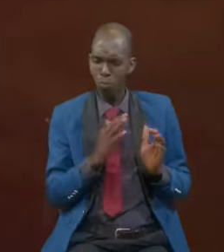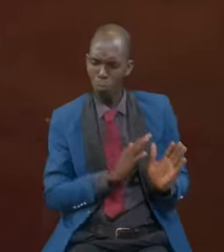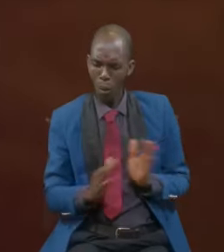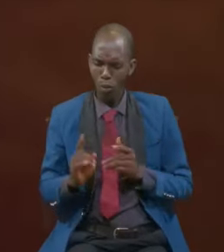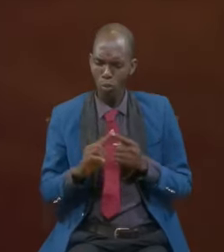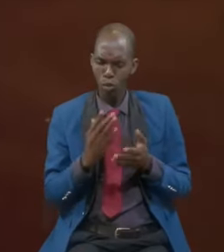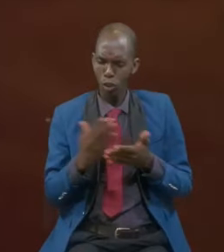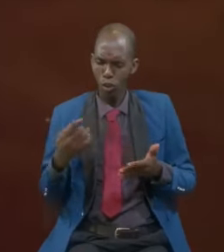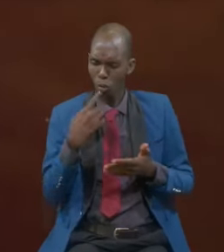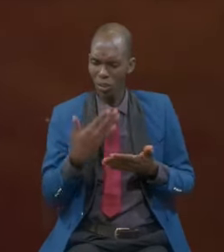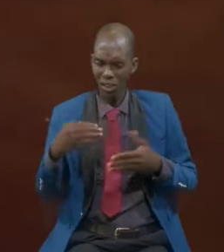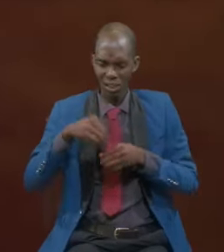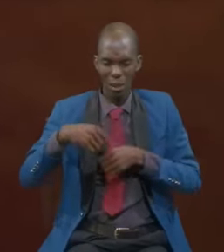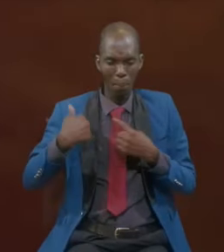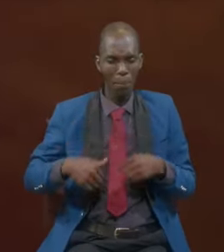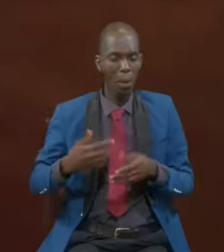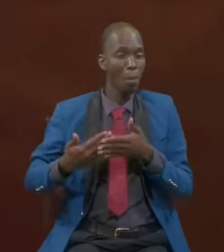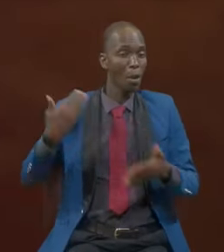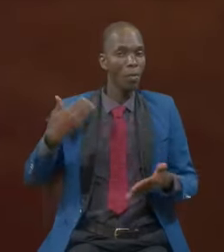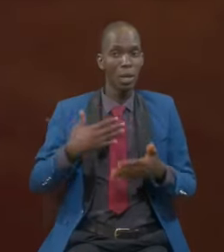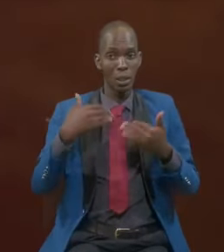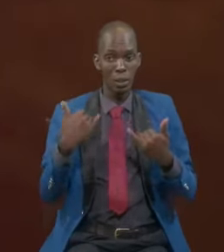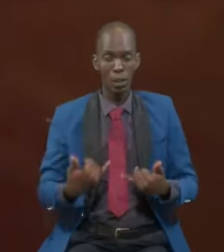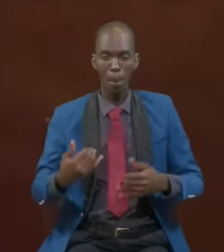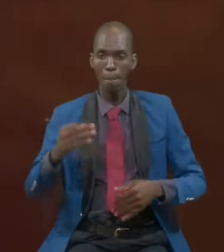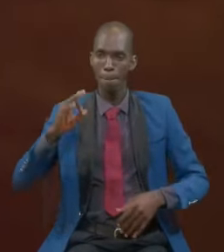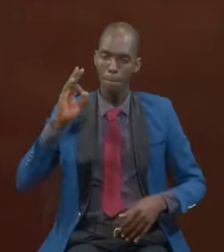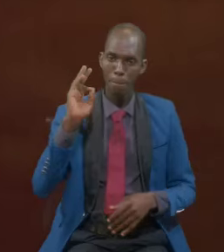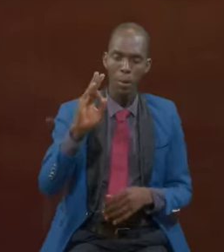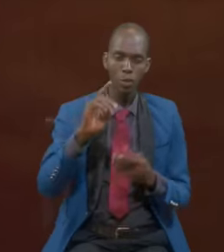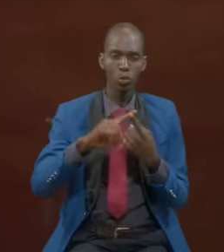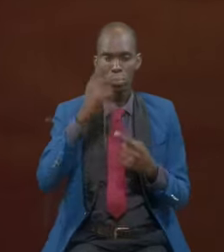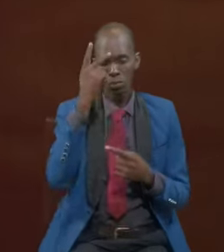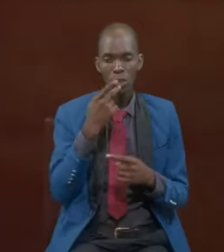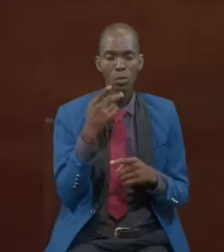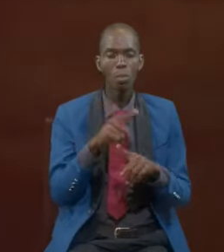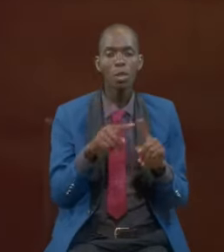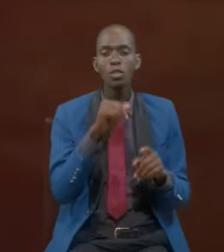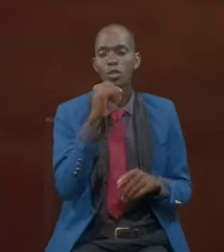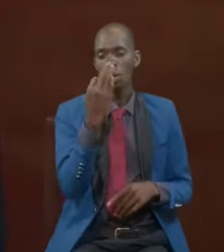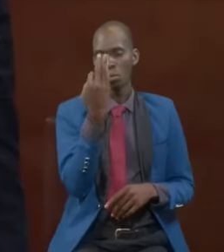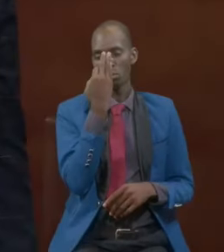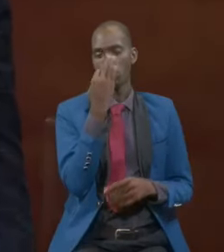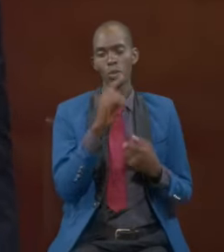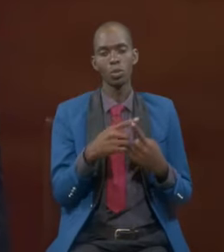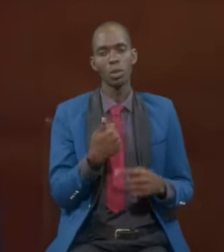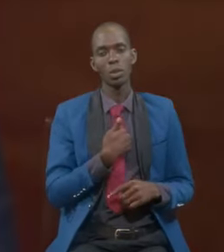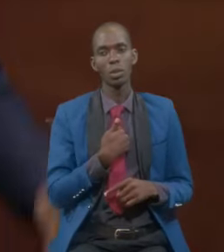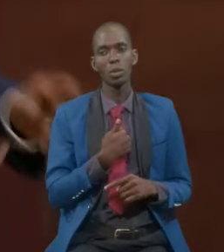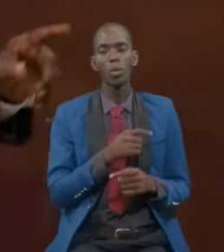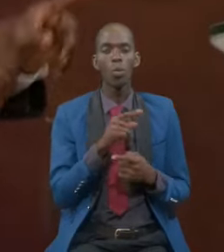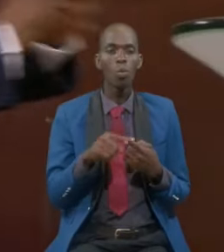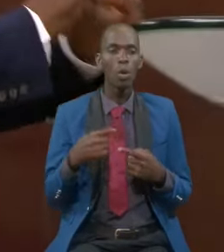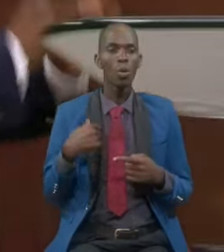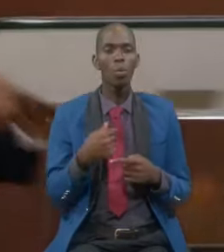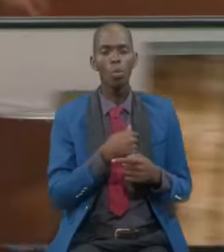and preaching to the parents and not preaching to himself. When we proclaim the royal